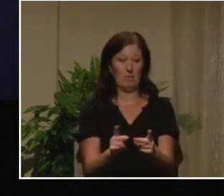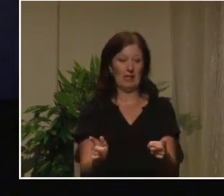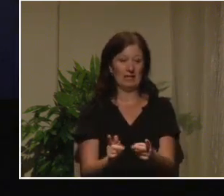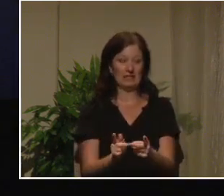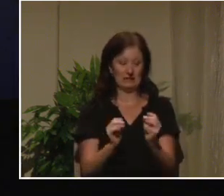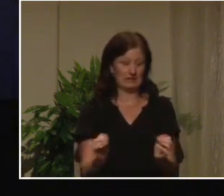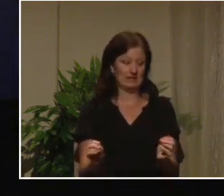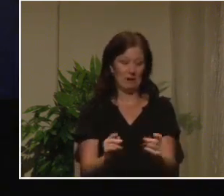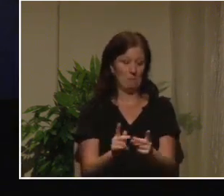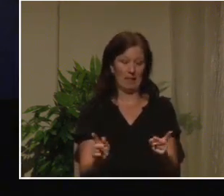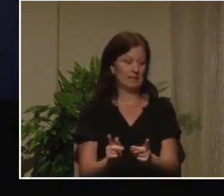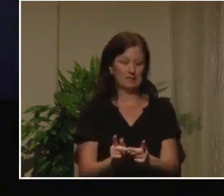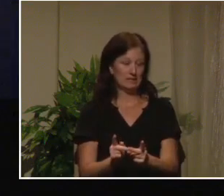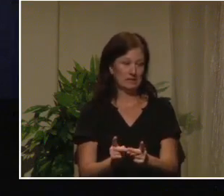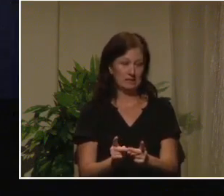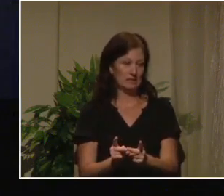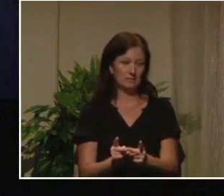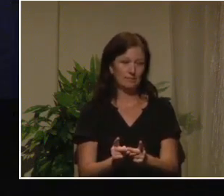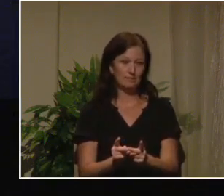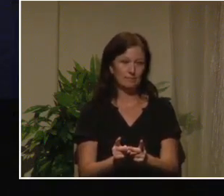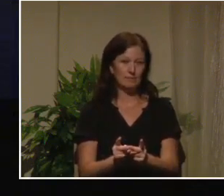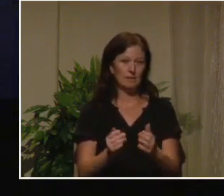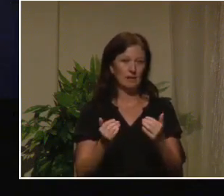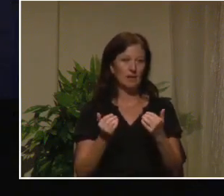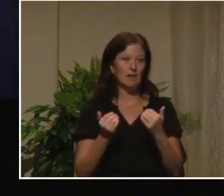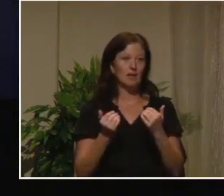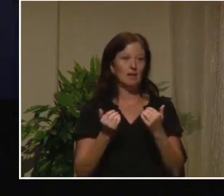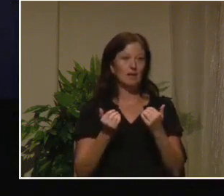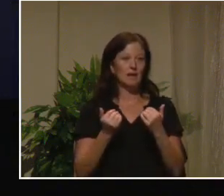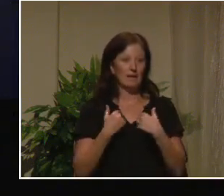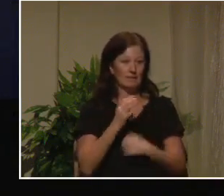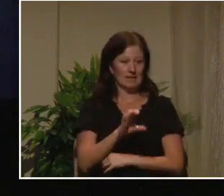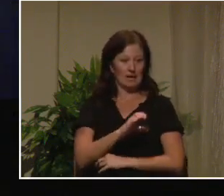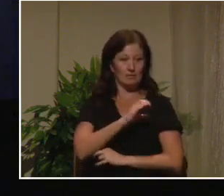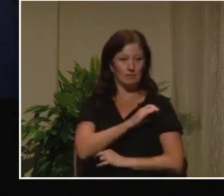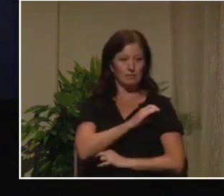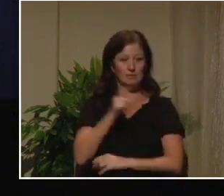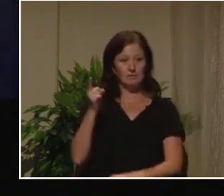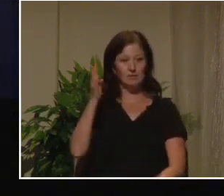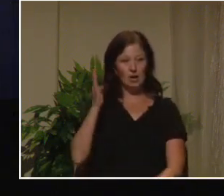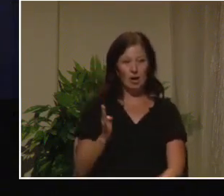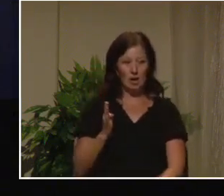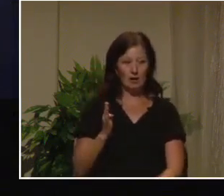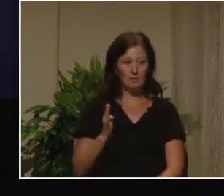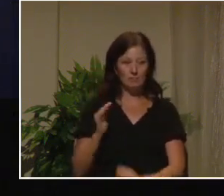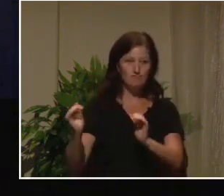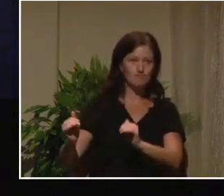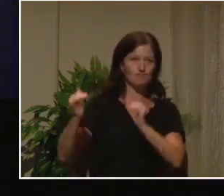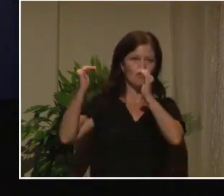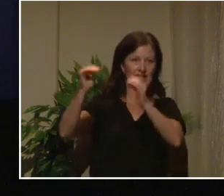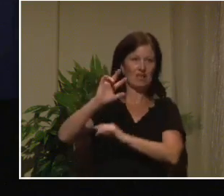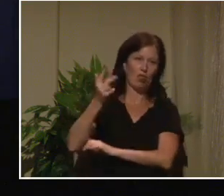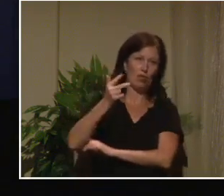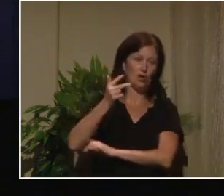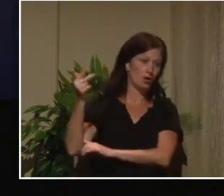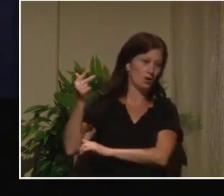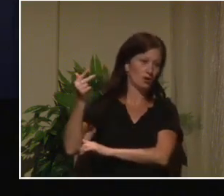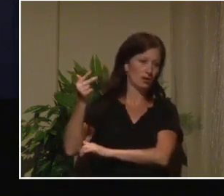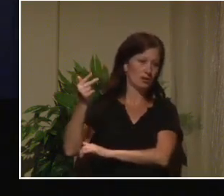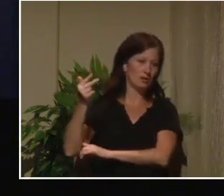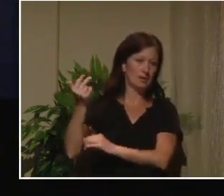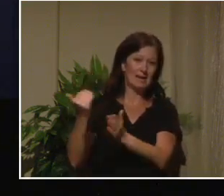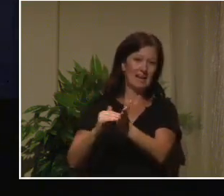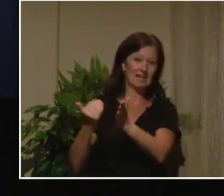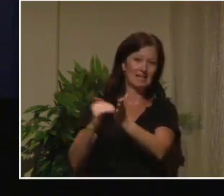anywhere, has a characteristic of God been raised to the third degree, repeated 3 times,